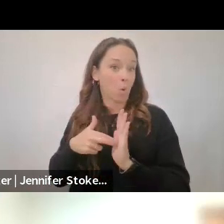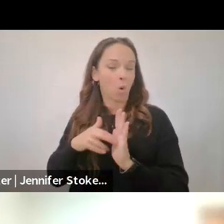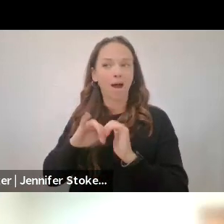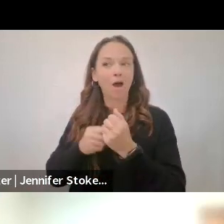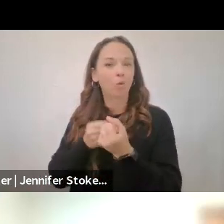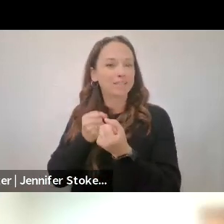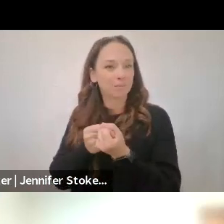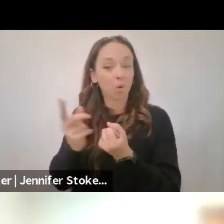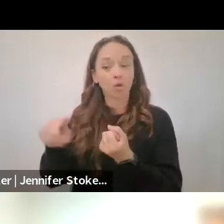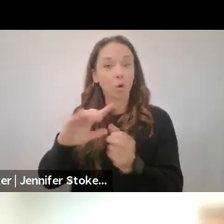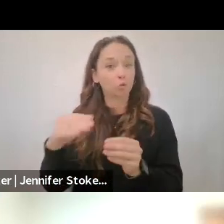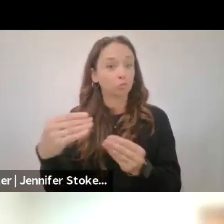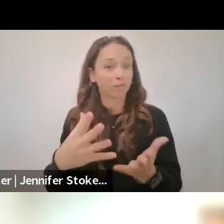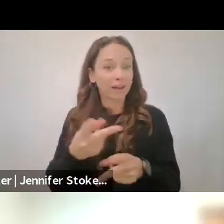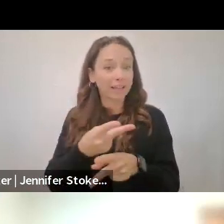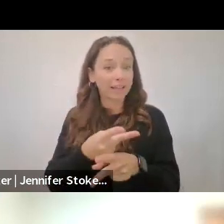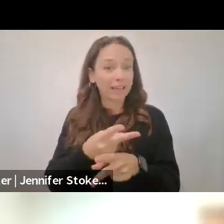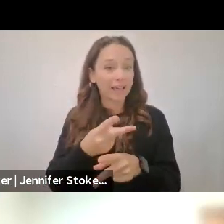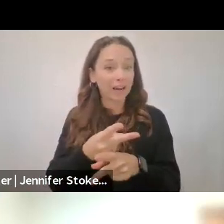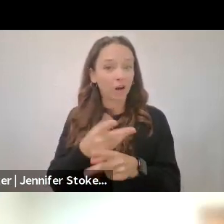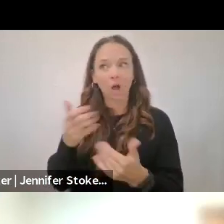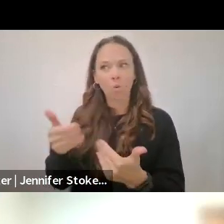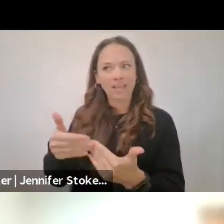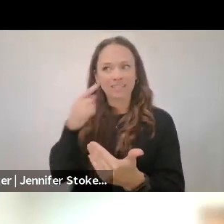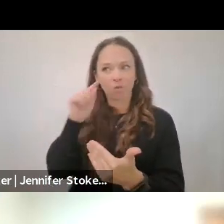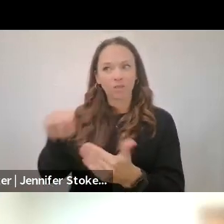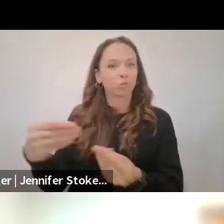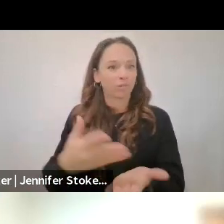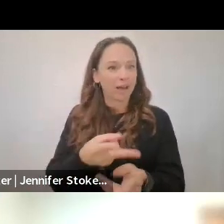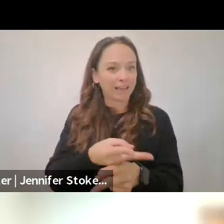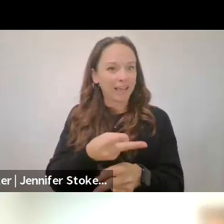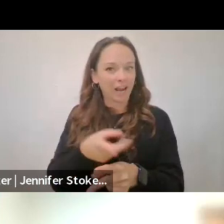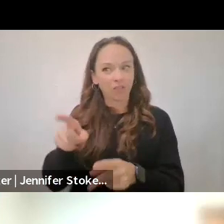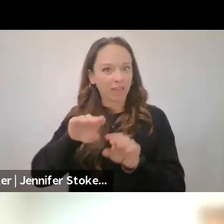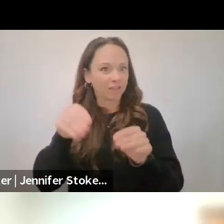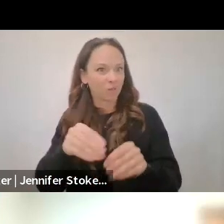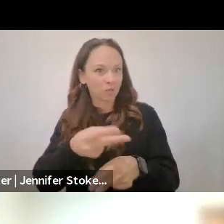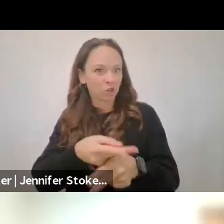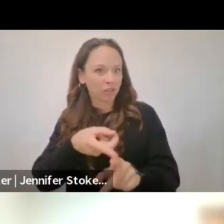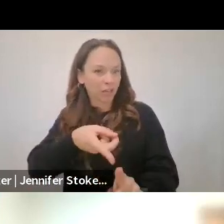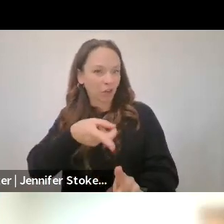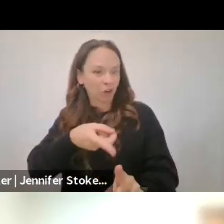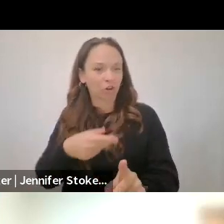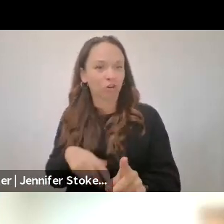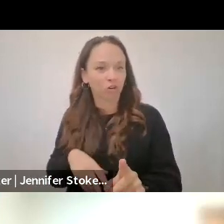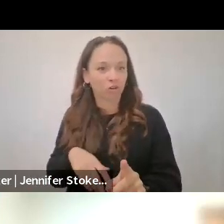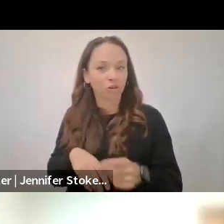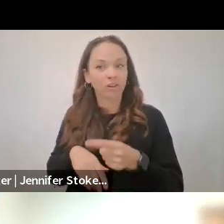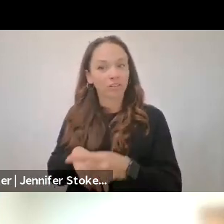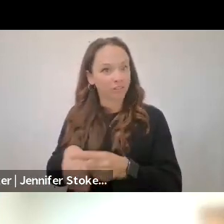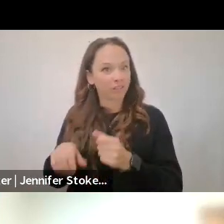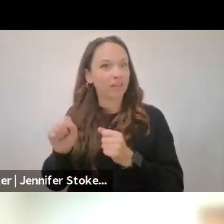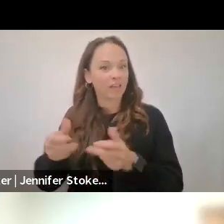providing care so that they can very easily focus on that care they're providing so that they can